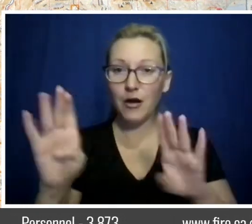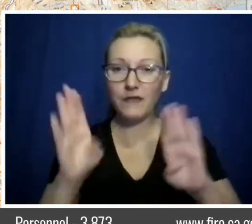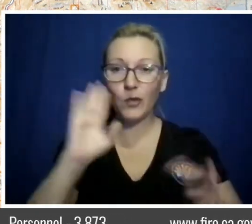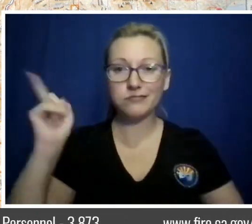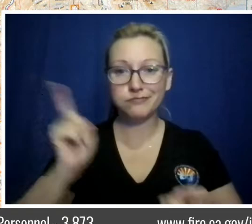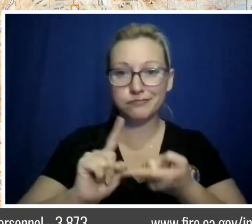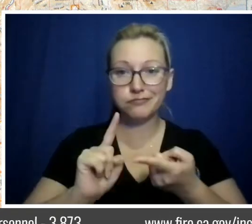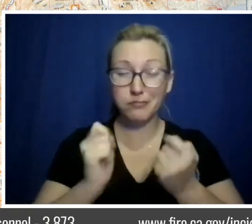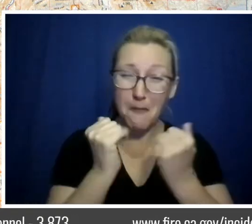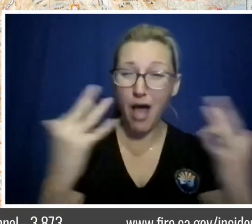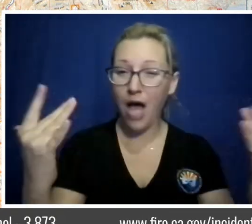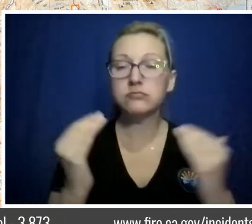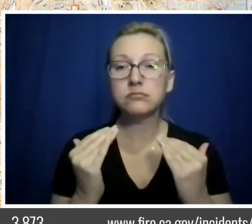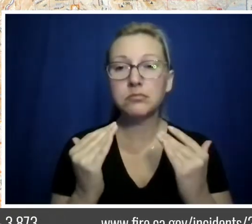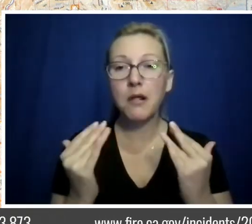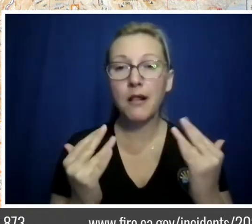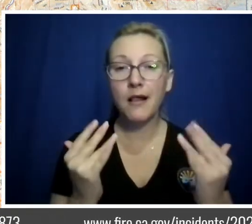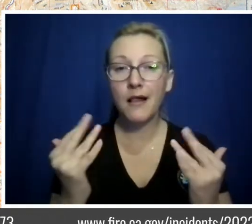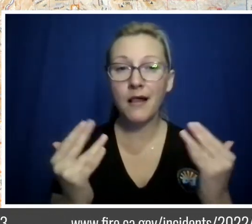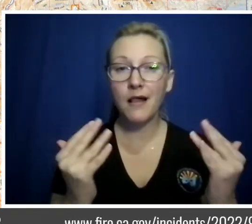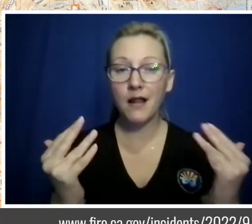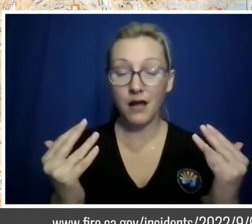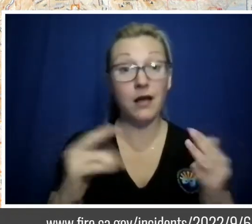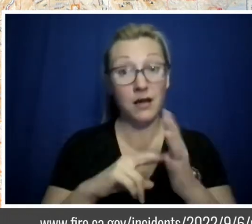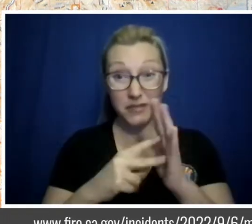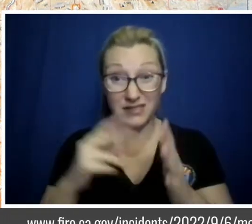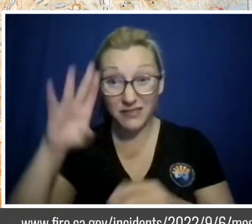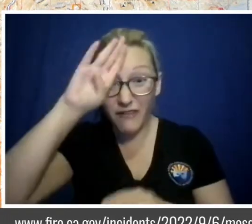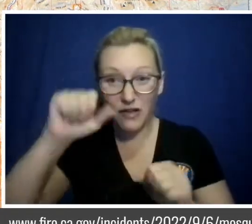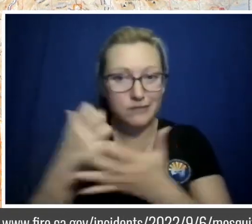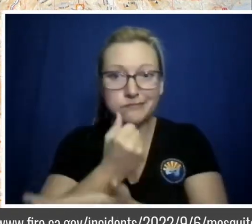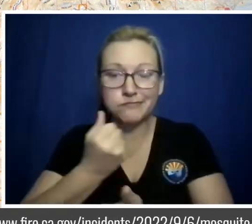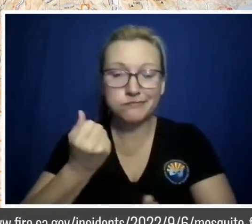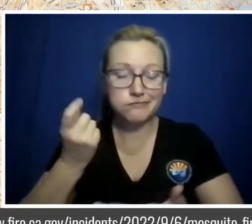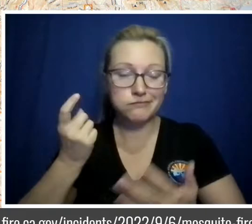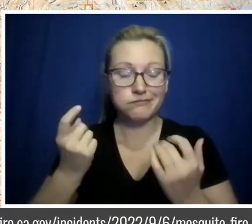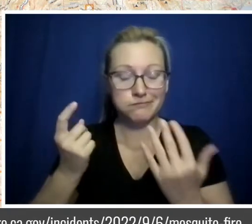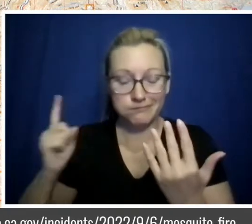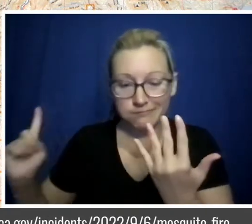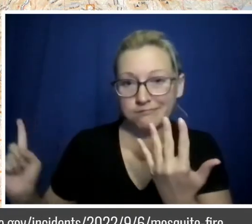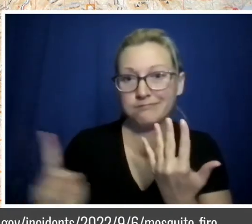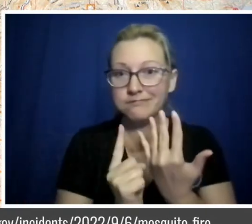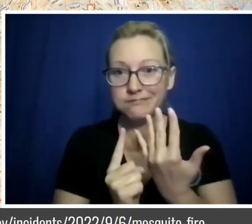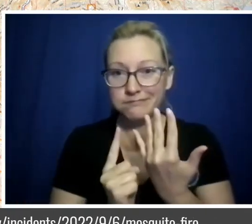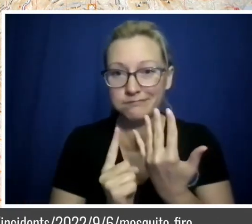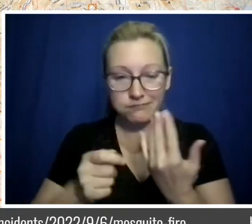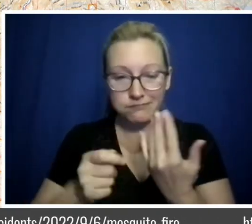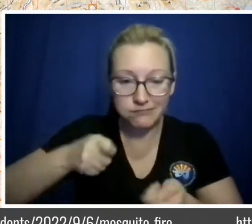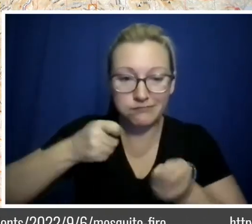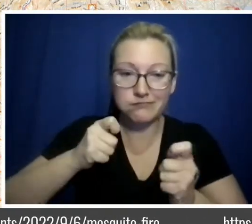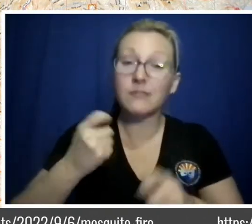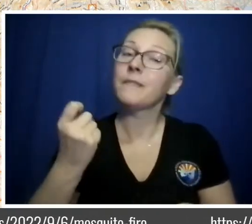and bring control lines as close as possible to the fire. But I do want to emphasize this is a slowing